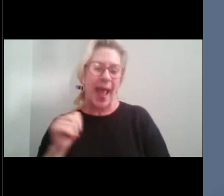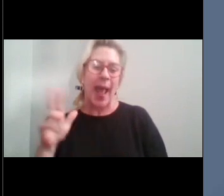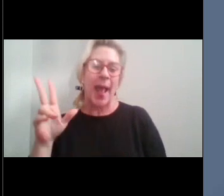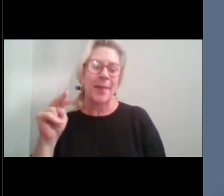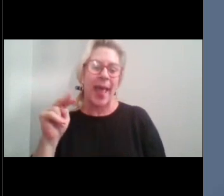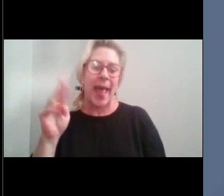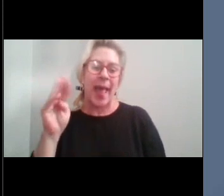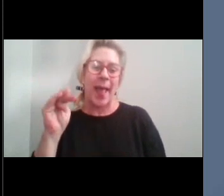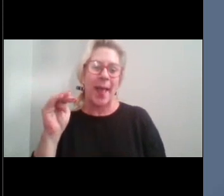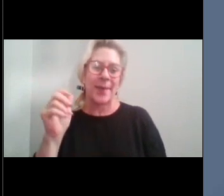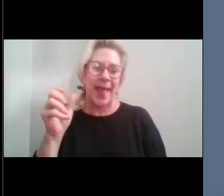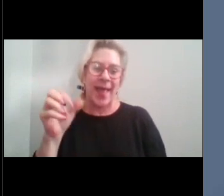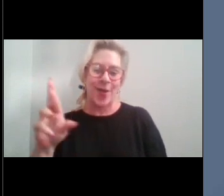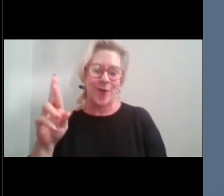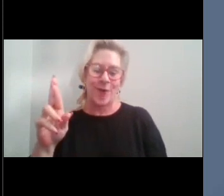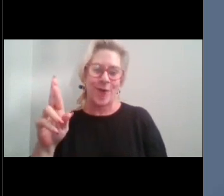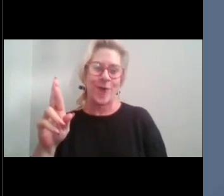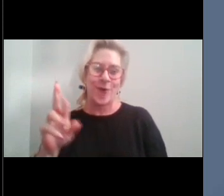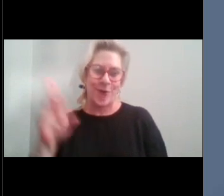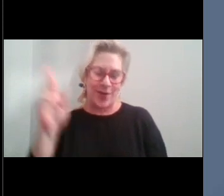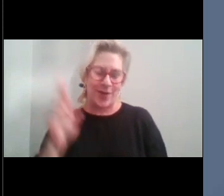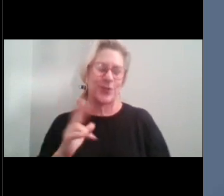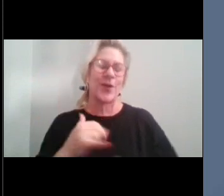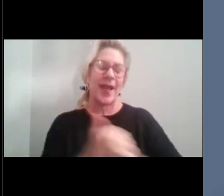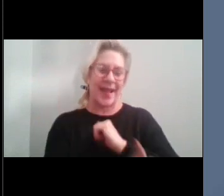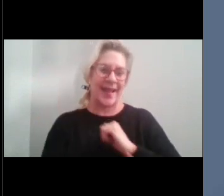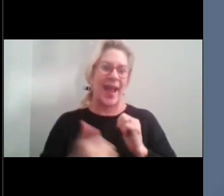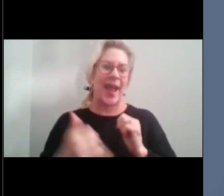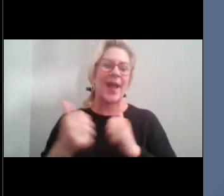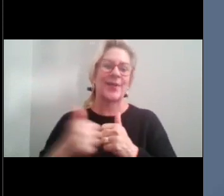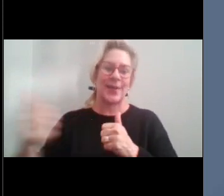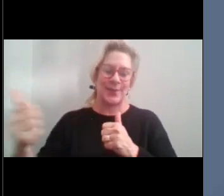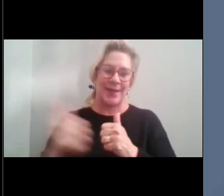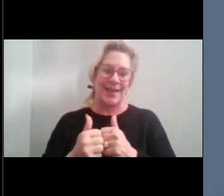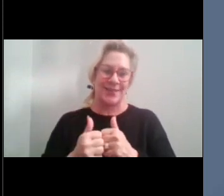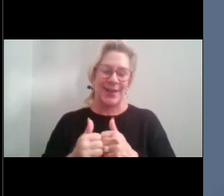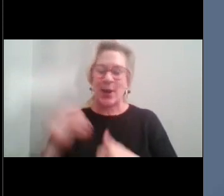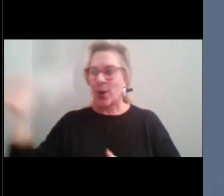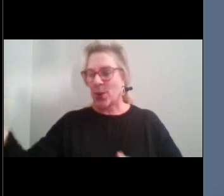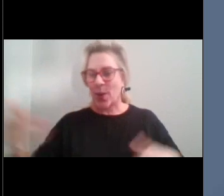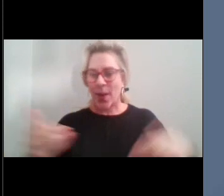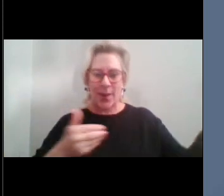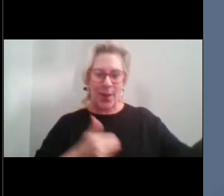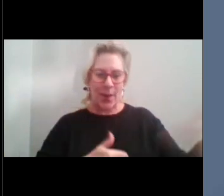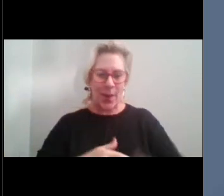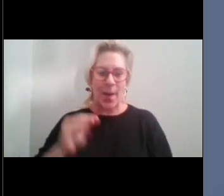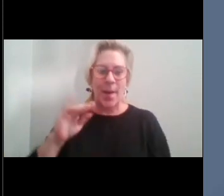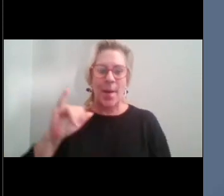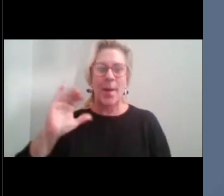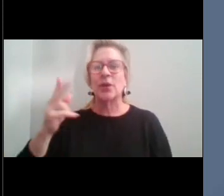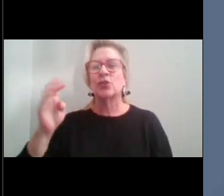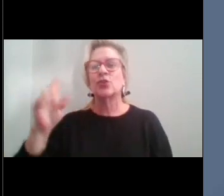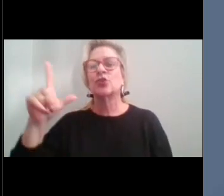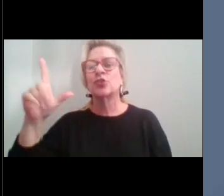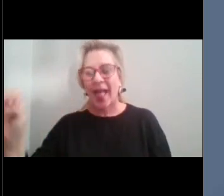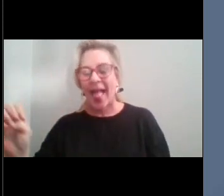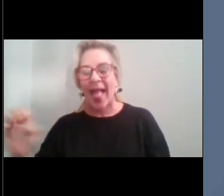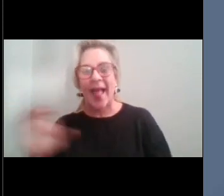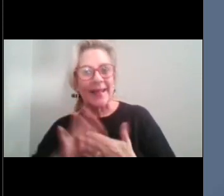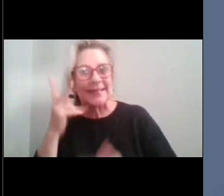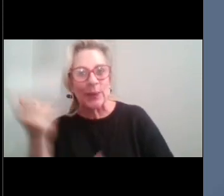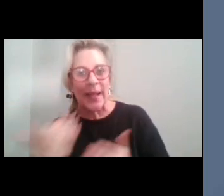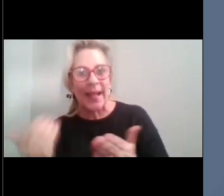Executive Director of the Riverside County Transportation Commission. Welcome to Riverside, Secretary Omashakan. It's nice to see you again as well. We are honored